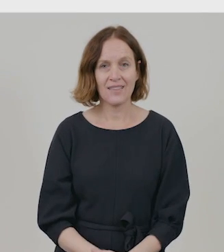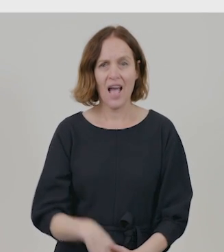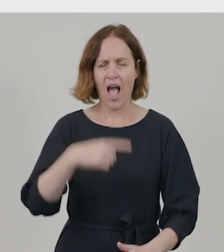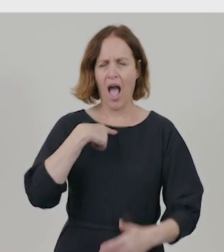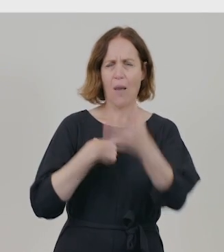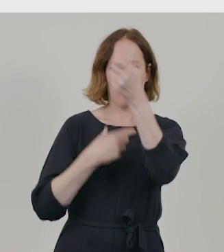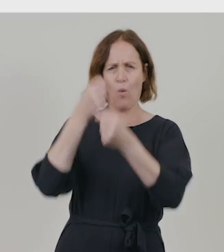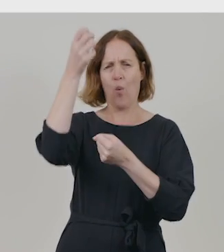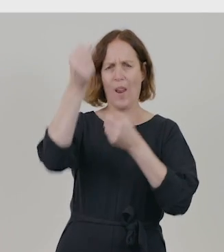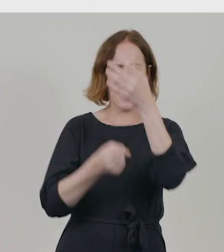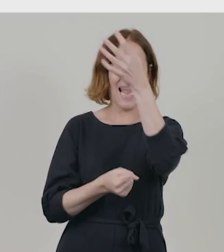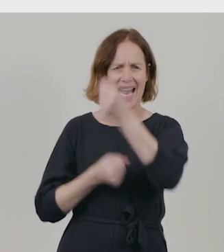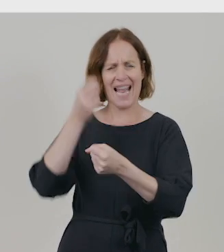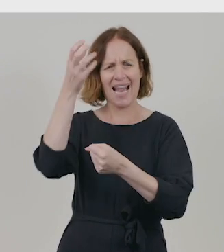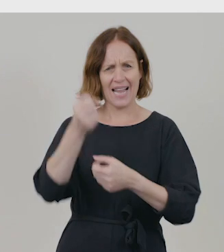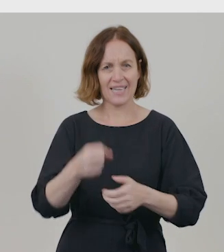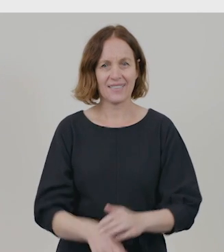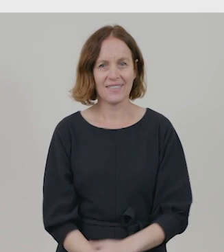and Wallace story.